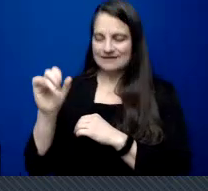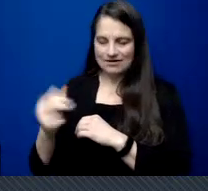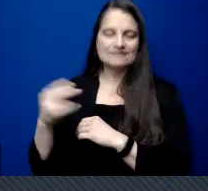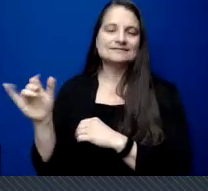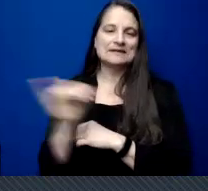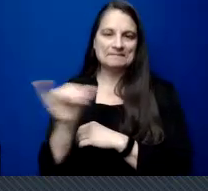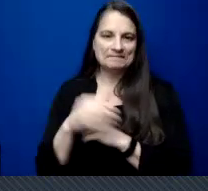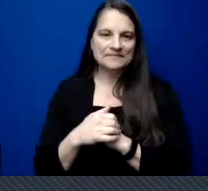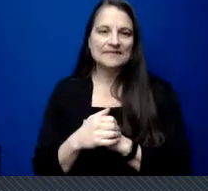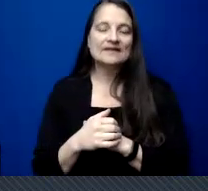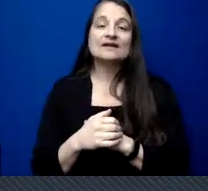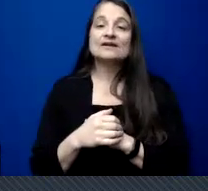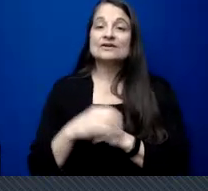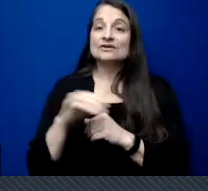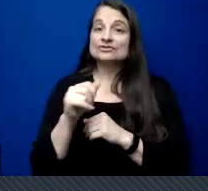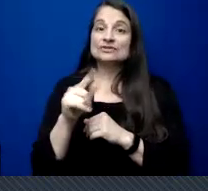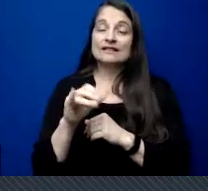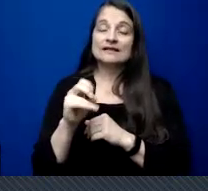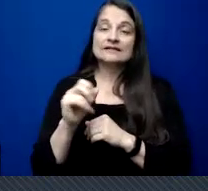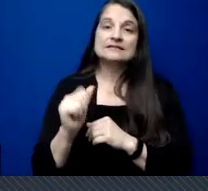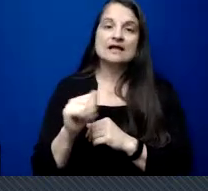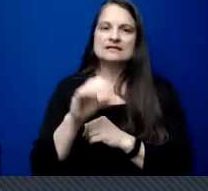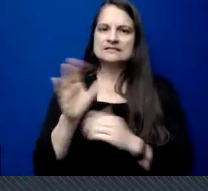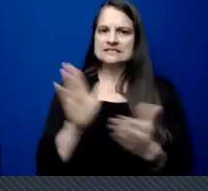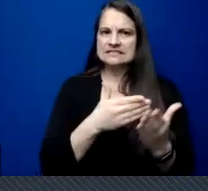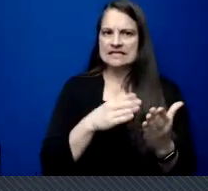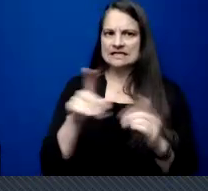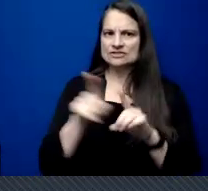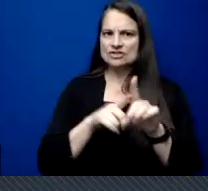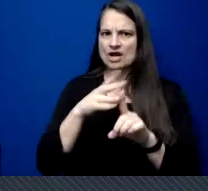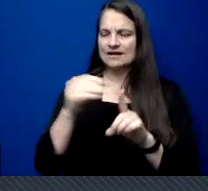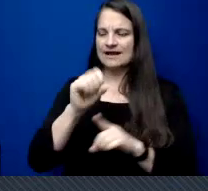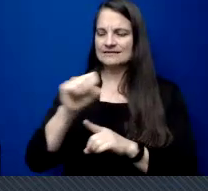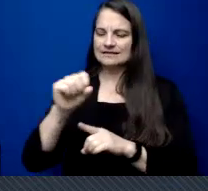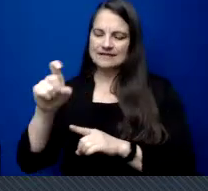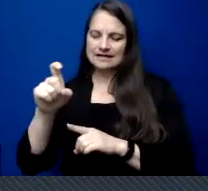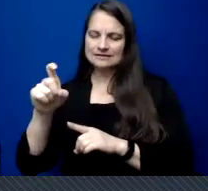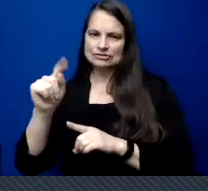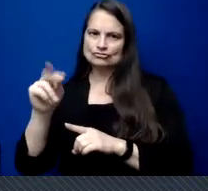Yeah. Looks like Jaleesa plays Sing Star and SSX Tricky.